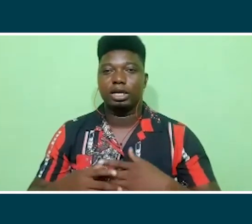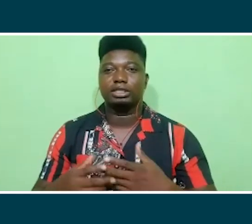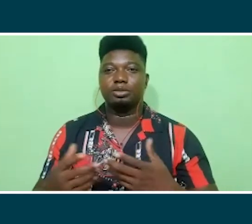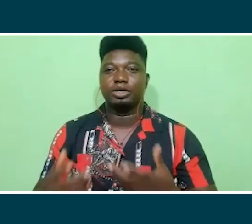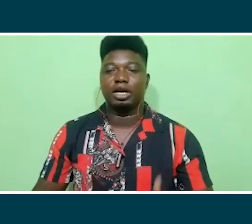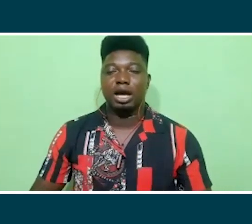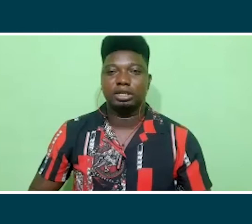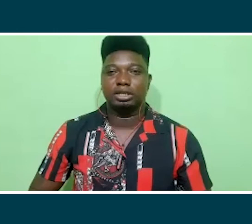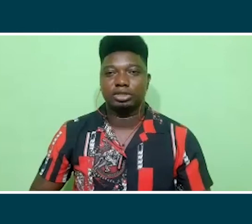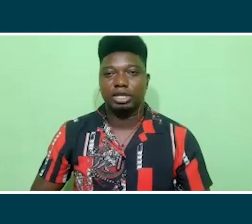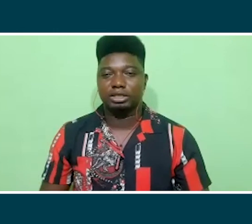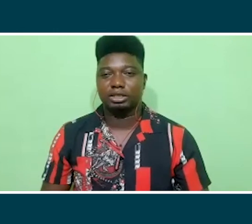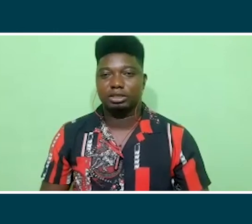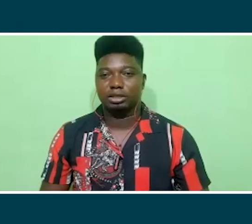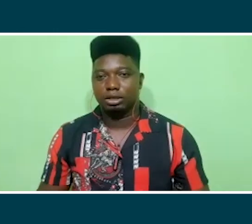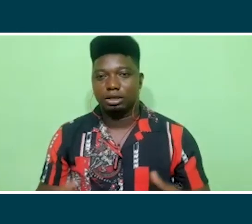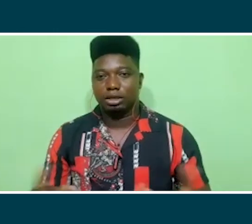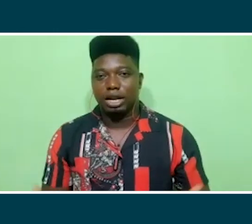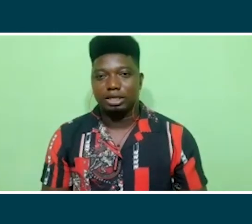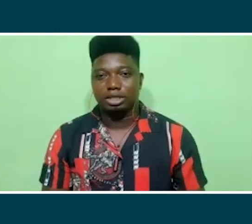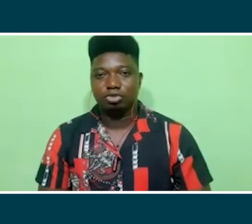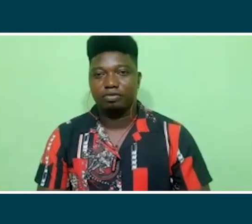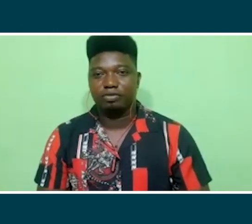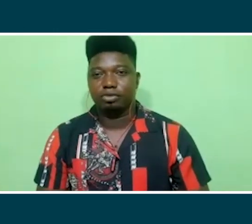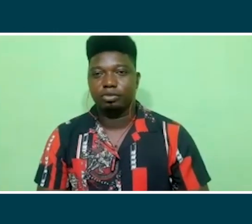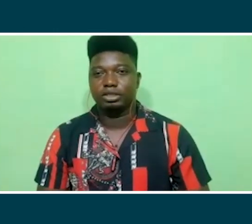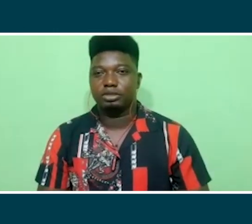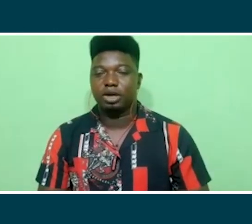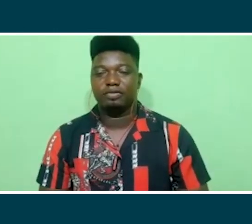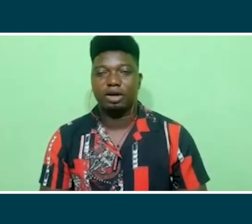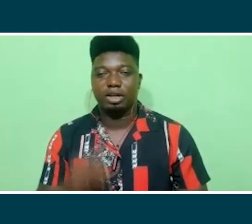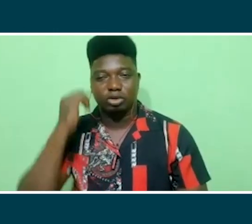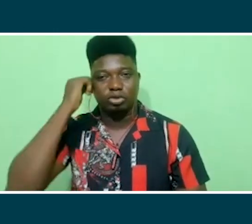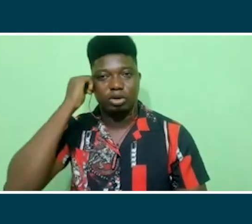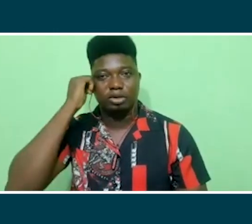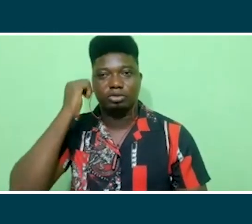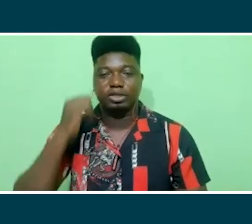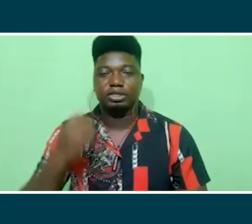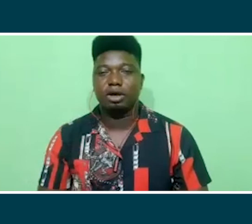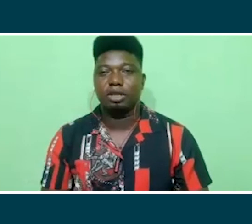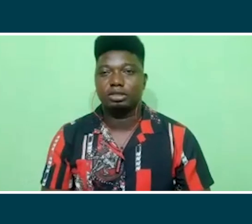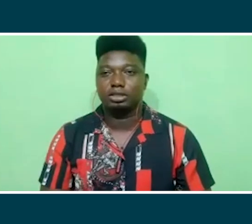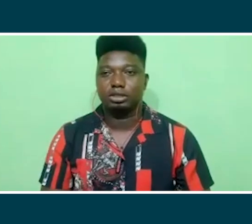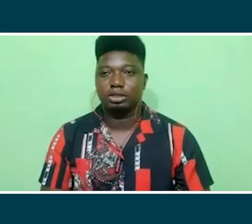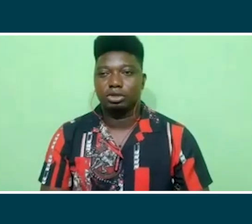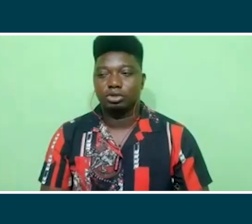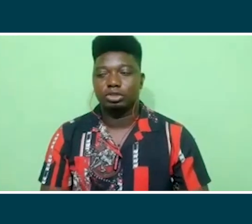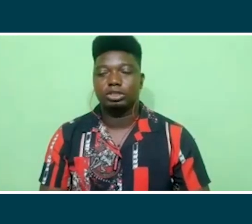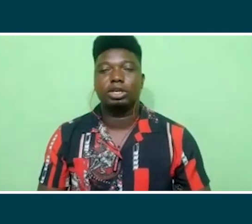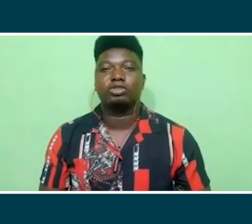and the woman can easily be hard in the society. Like the issue of domestic violence, when we talk about the domestic